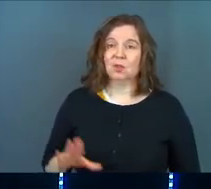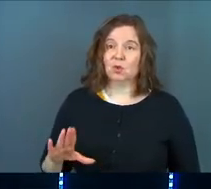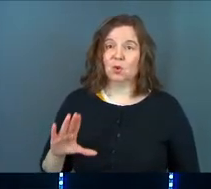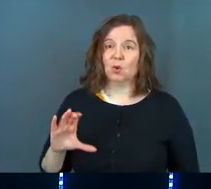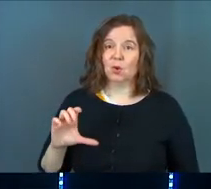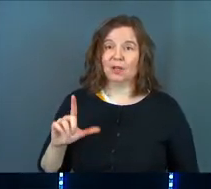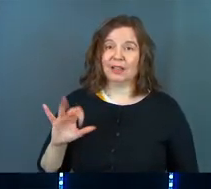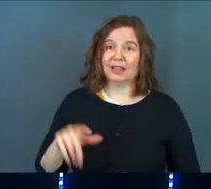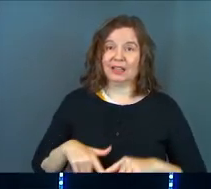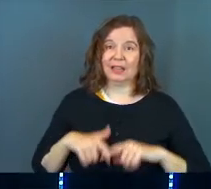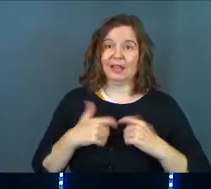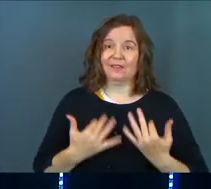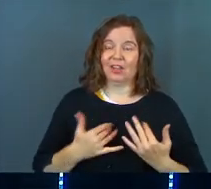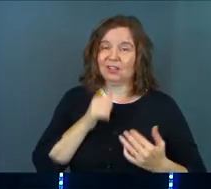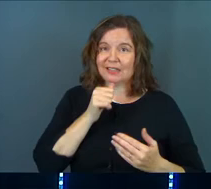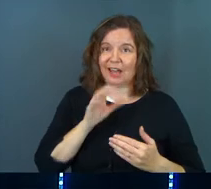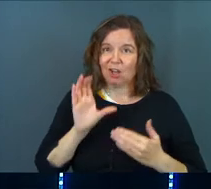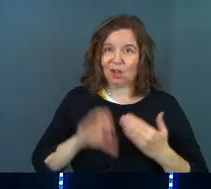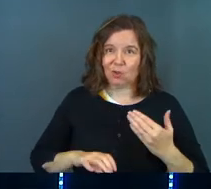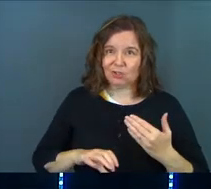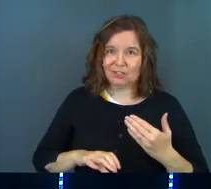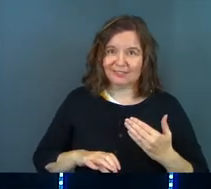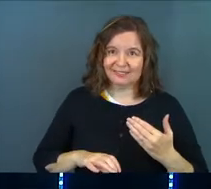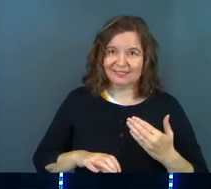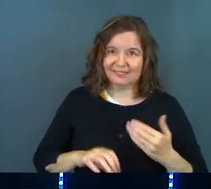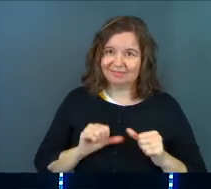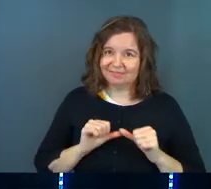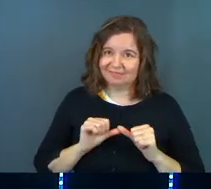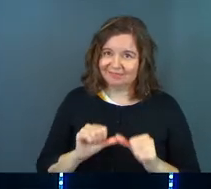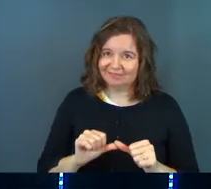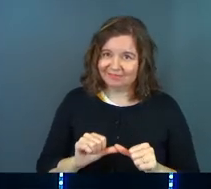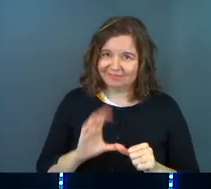Your cliffhanger is not a conclusion.